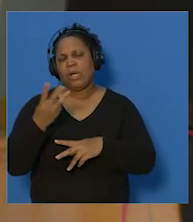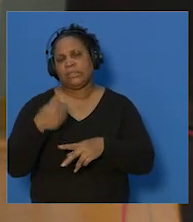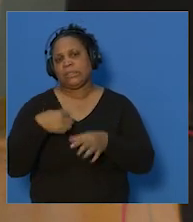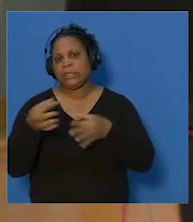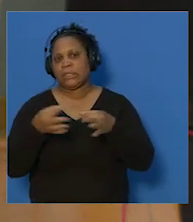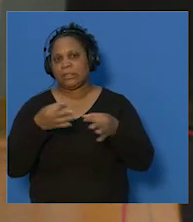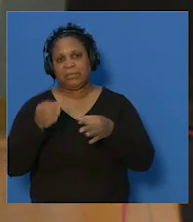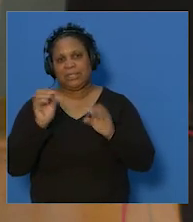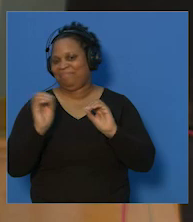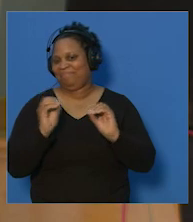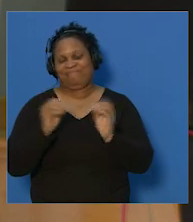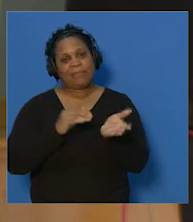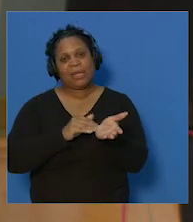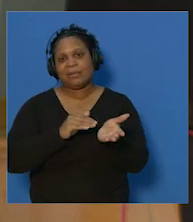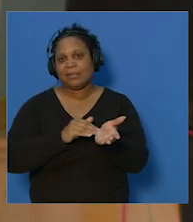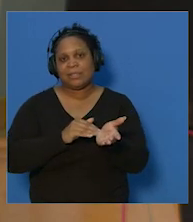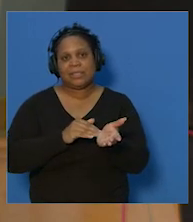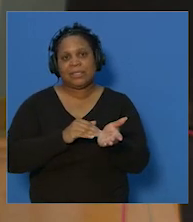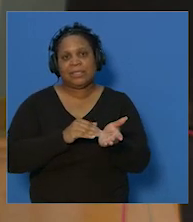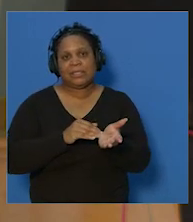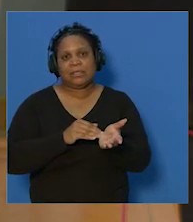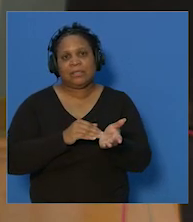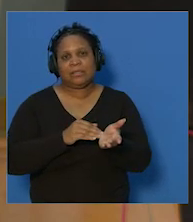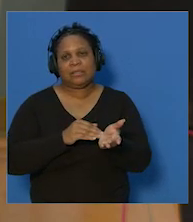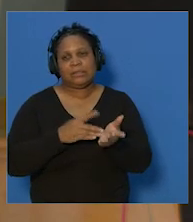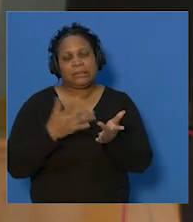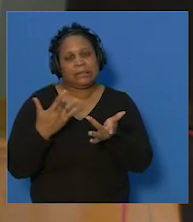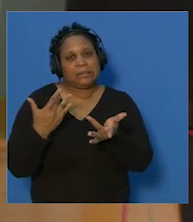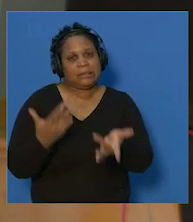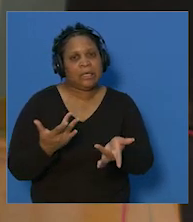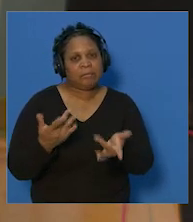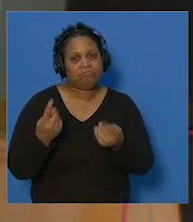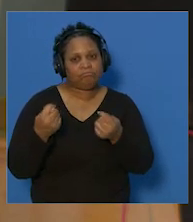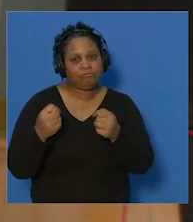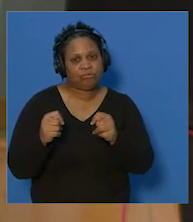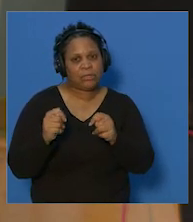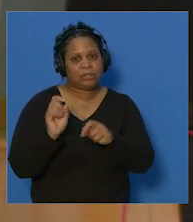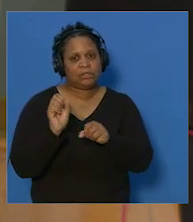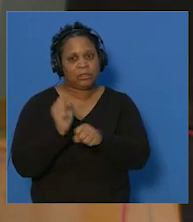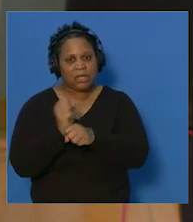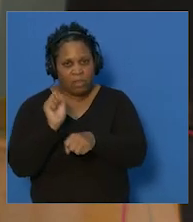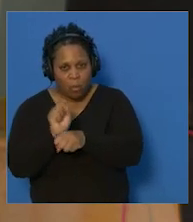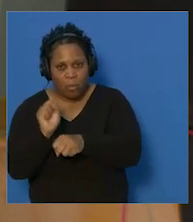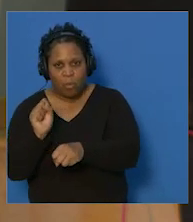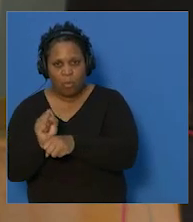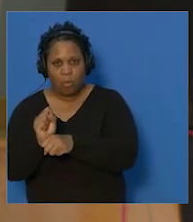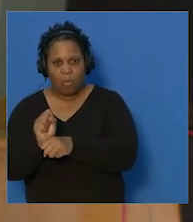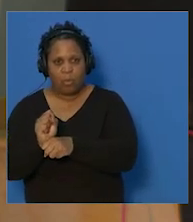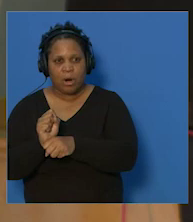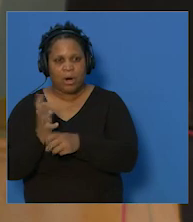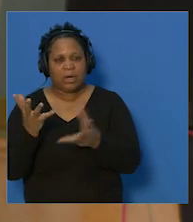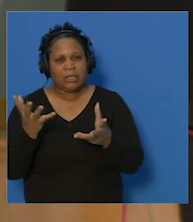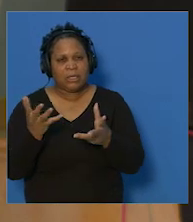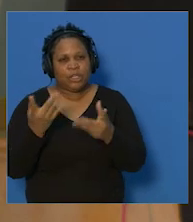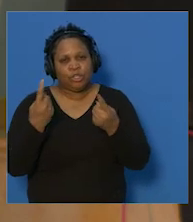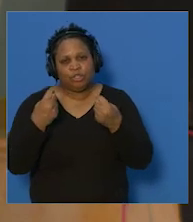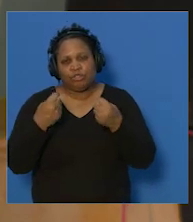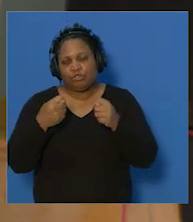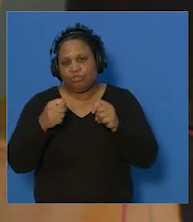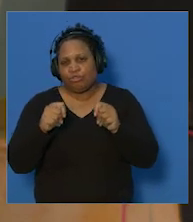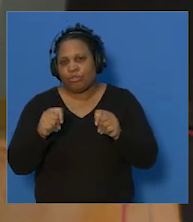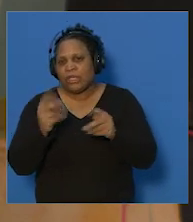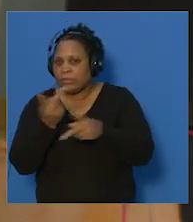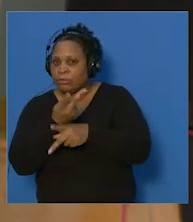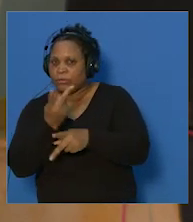not have a physician. So we are intent on operationalizing that, and we are in the process of squaring that circle, as the